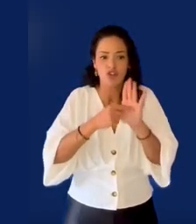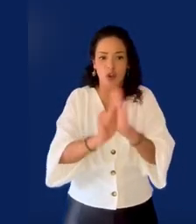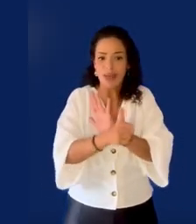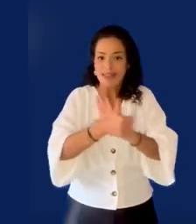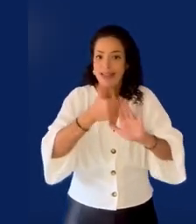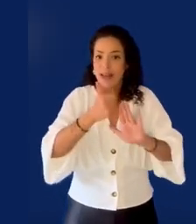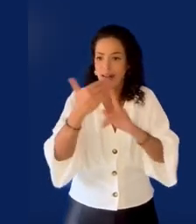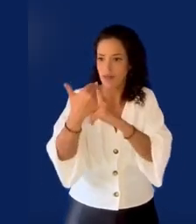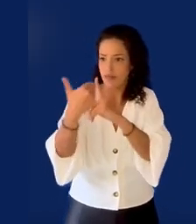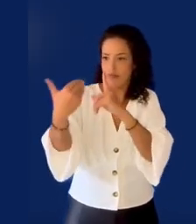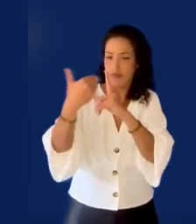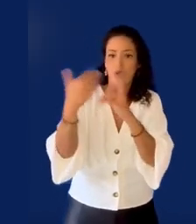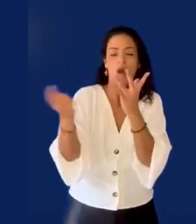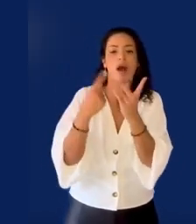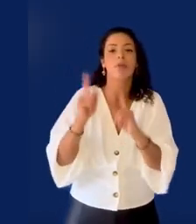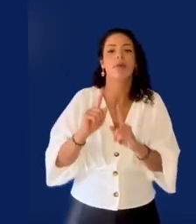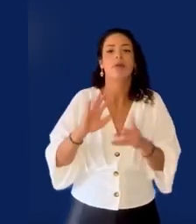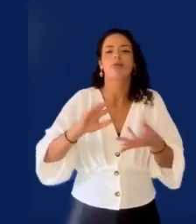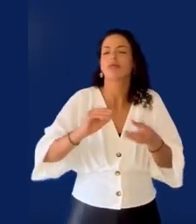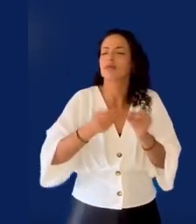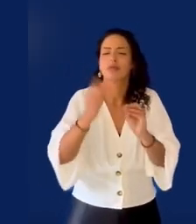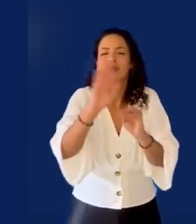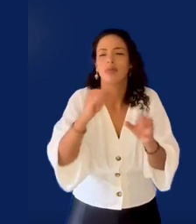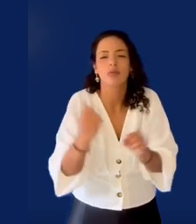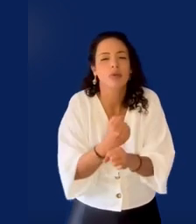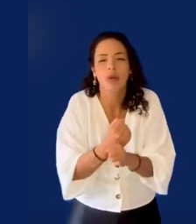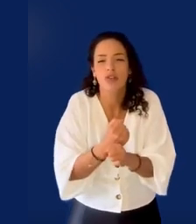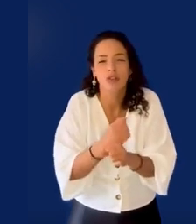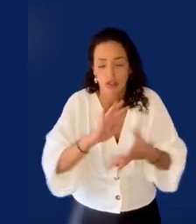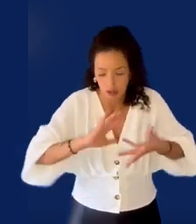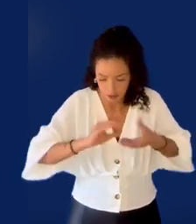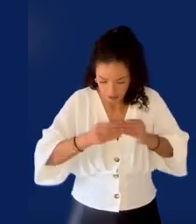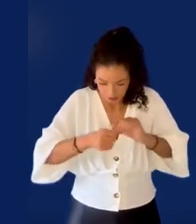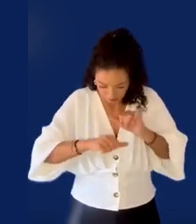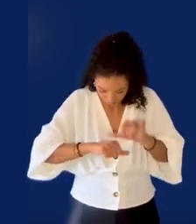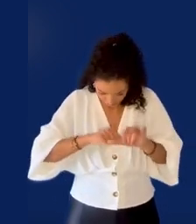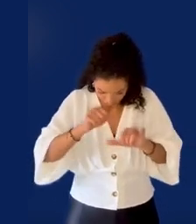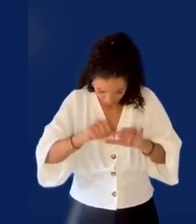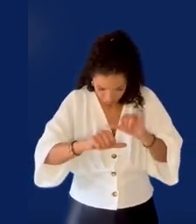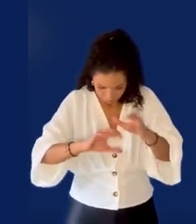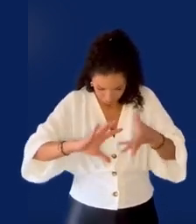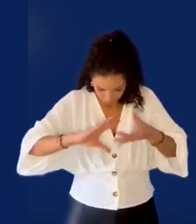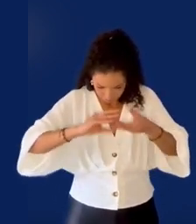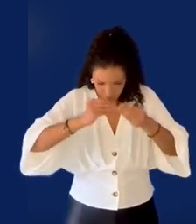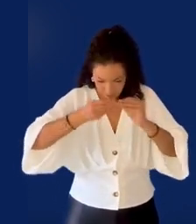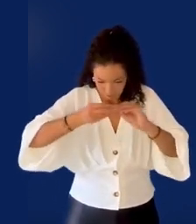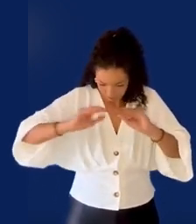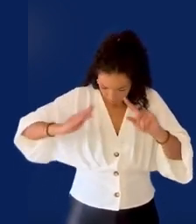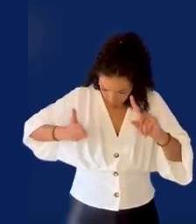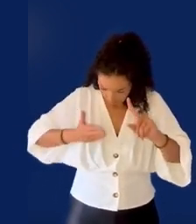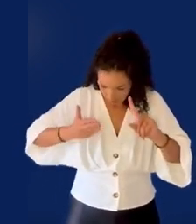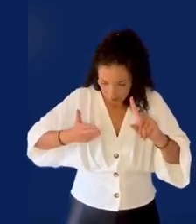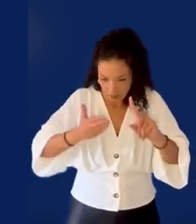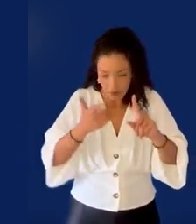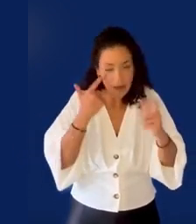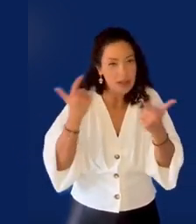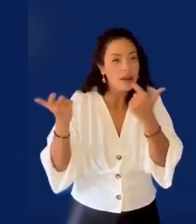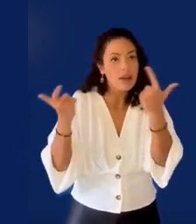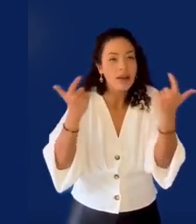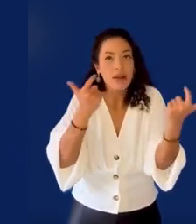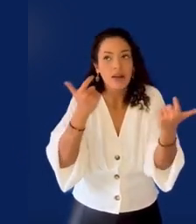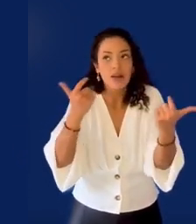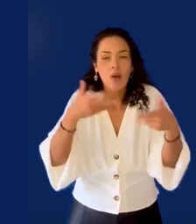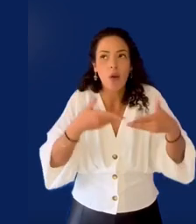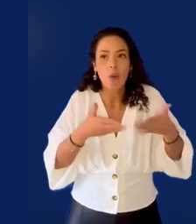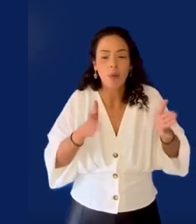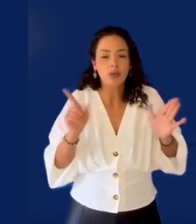others. Creativity is not about production, but process. It is to embark on a journey of exploration and curiosity with an openness